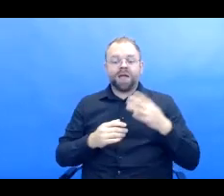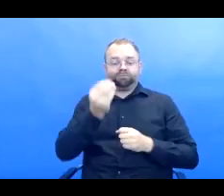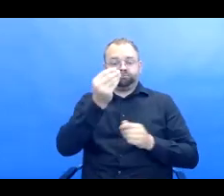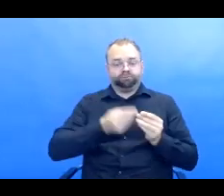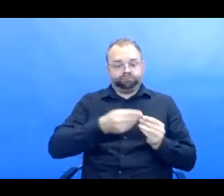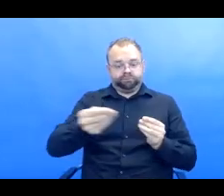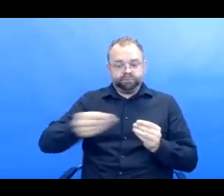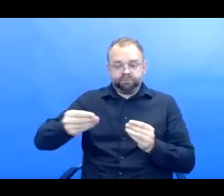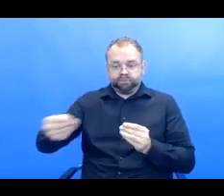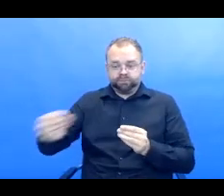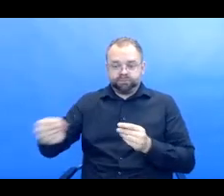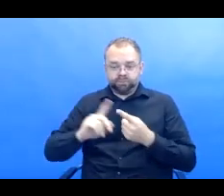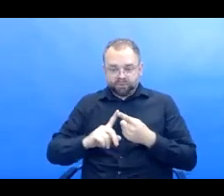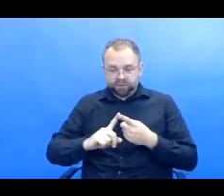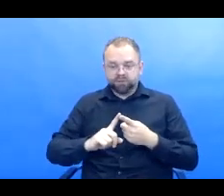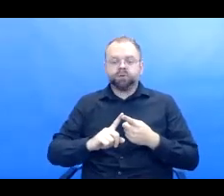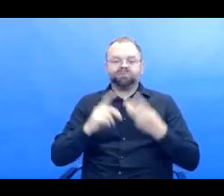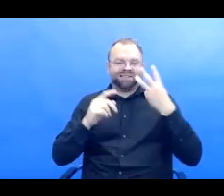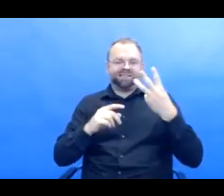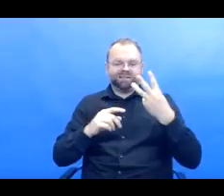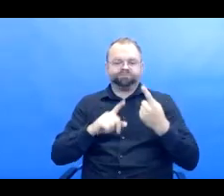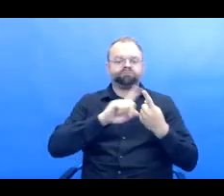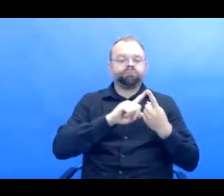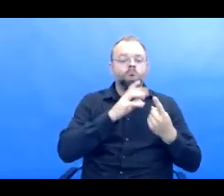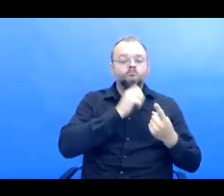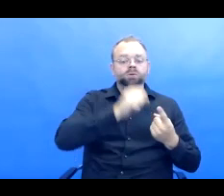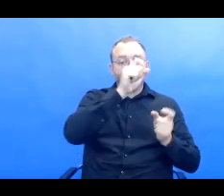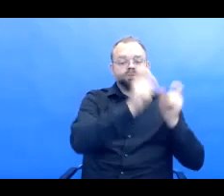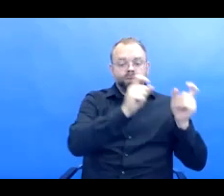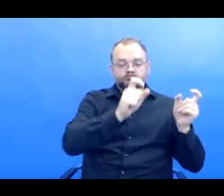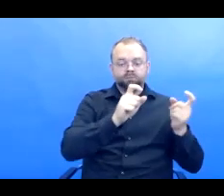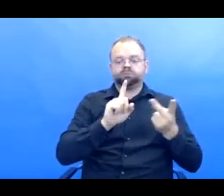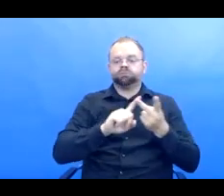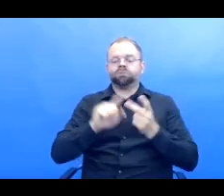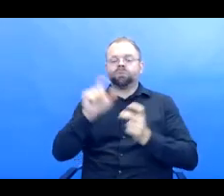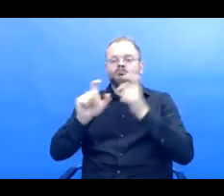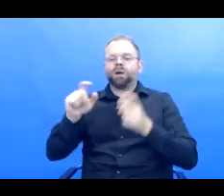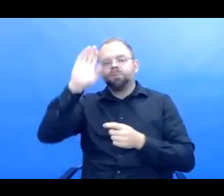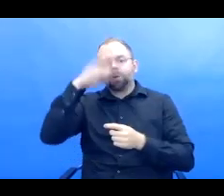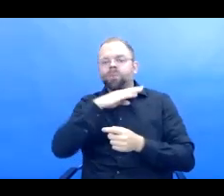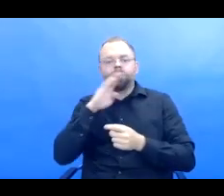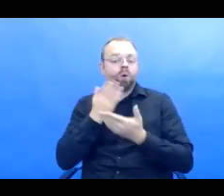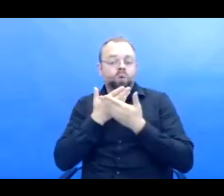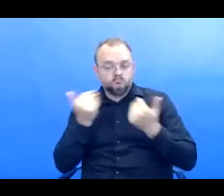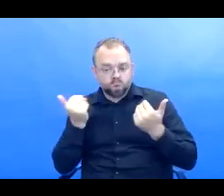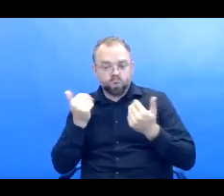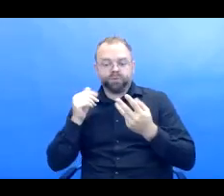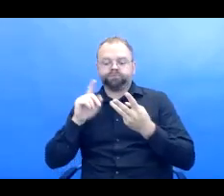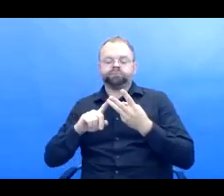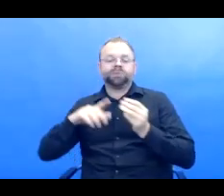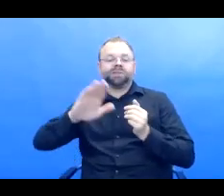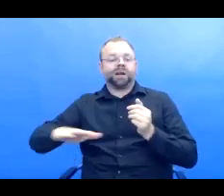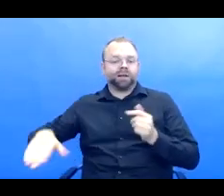disabilities. So when we look at the 2 cash transfer for older persons and orphans and vulnerable